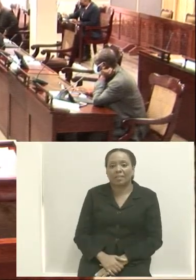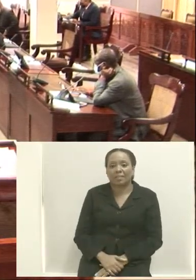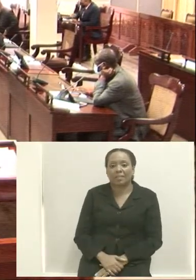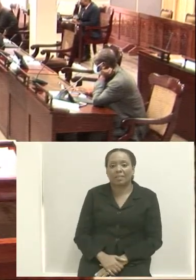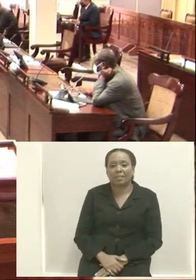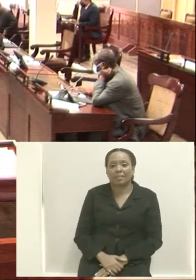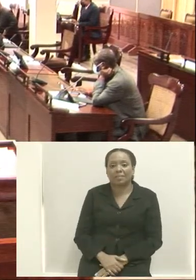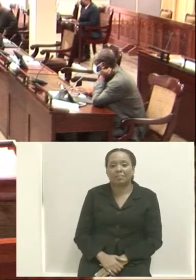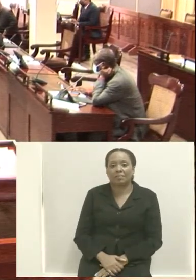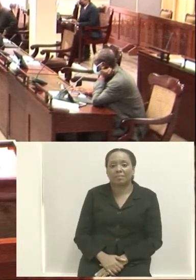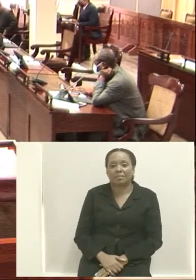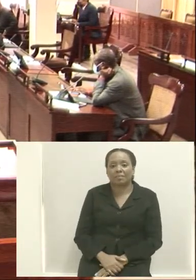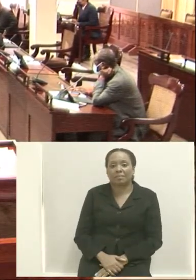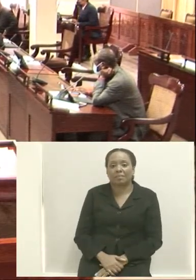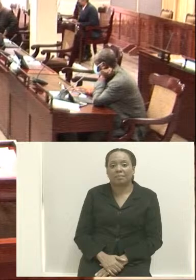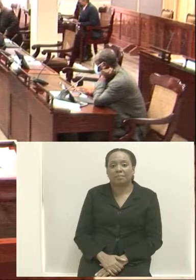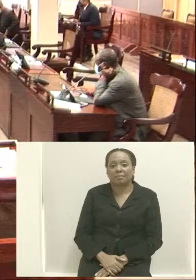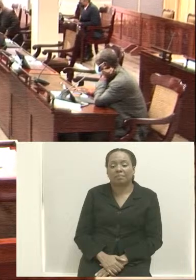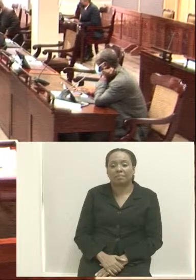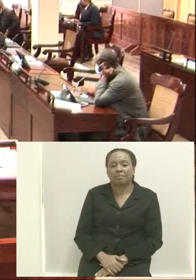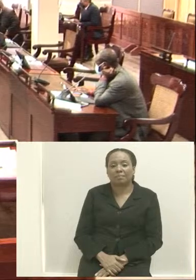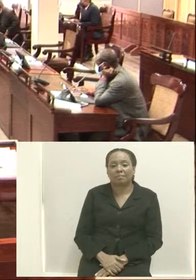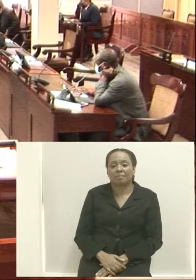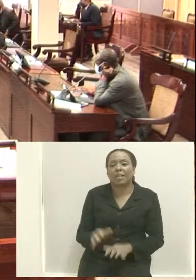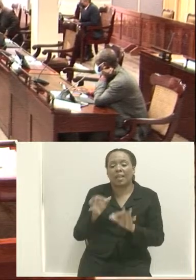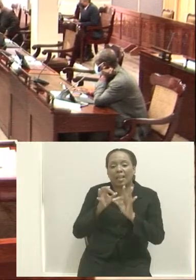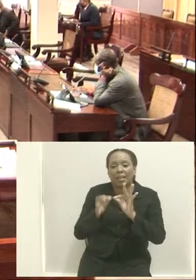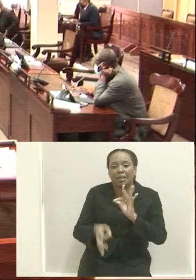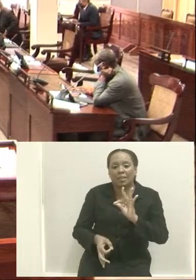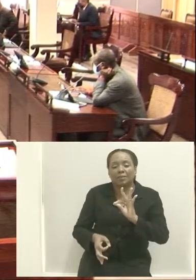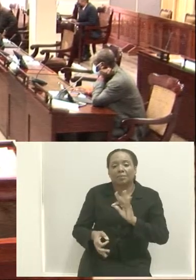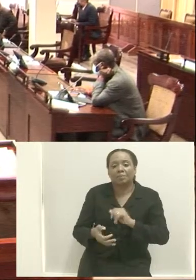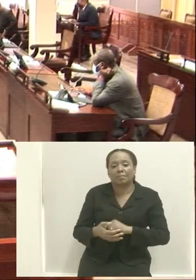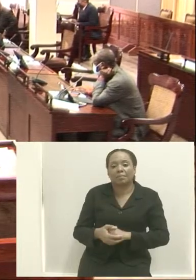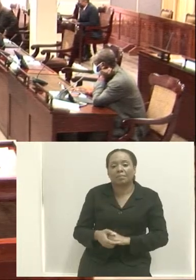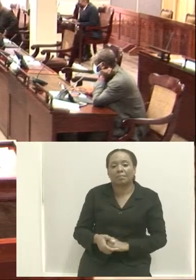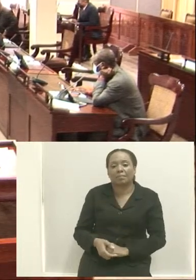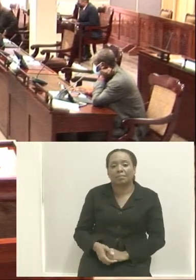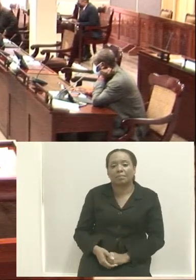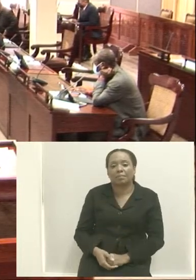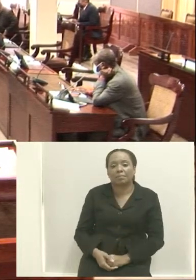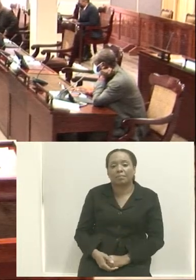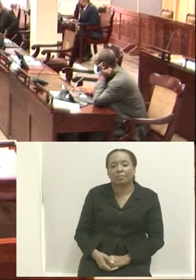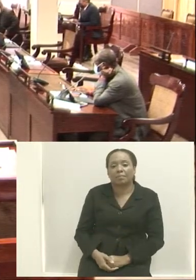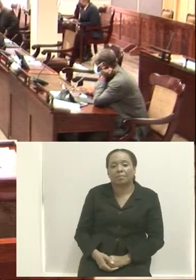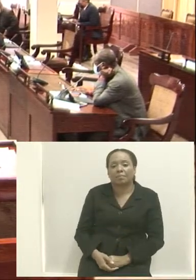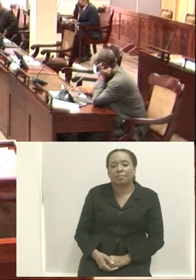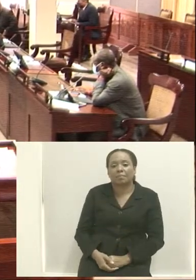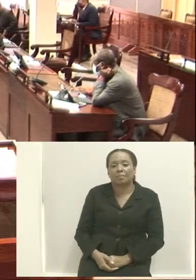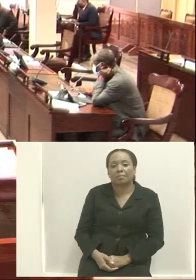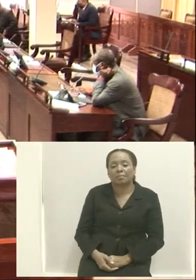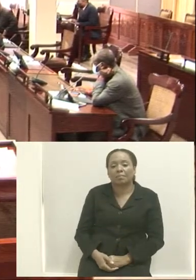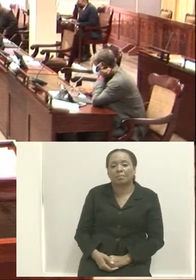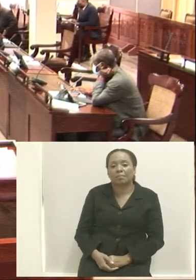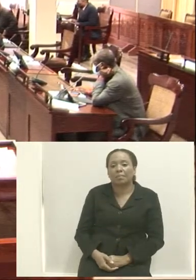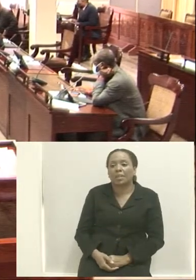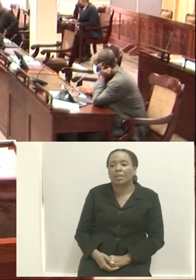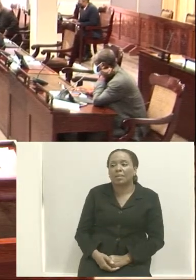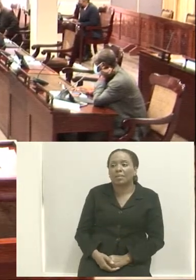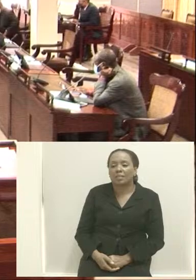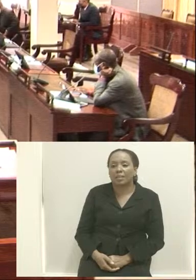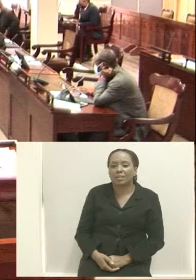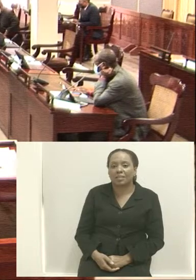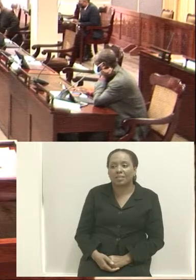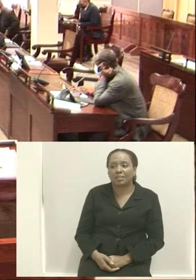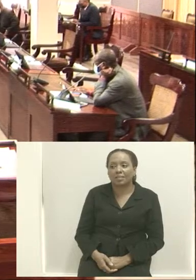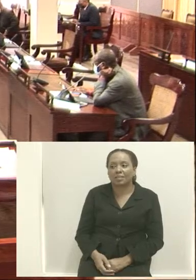to use some of your words. You mentioned business plan, you mentioned marketing plan, you mentioned navigating the